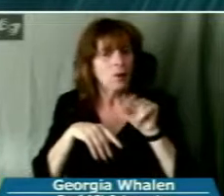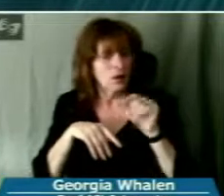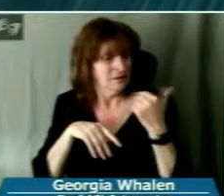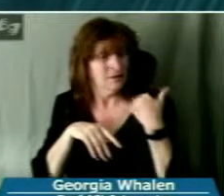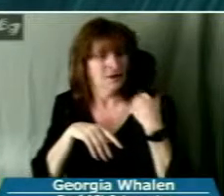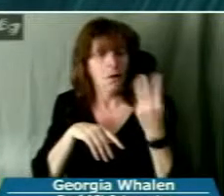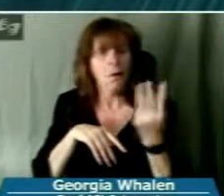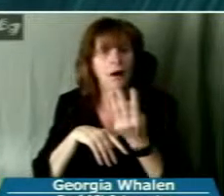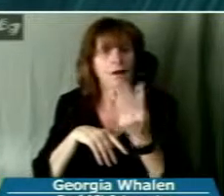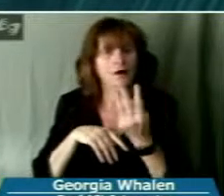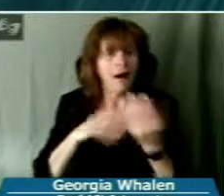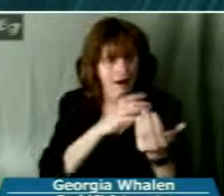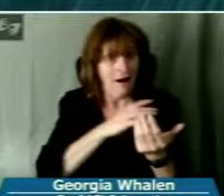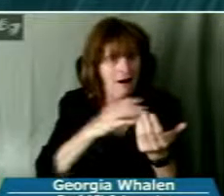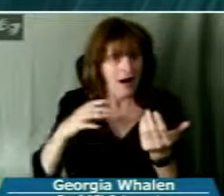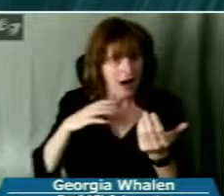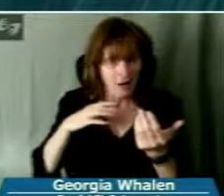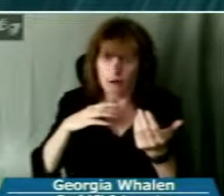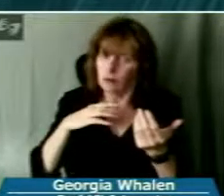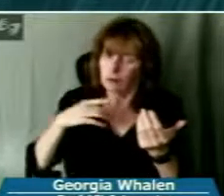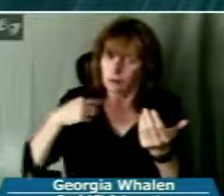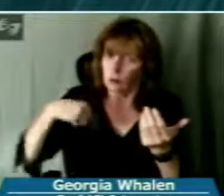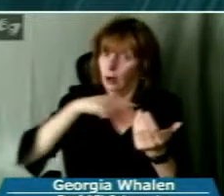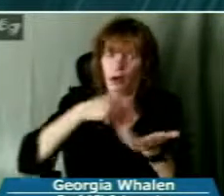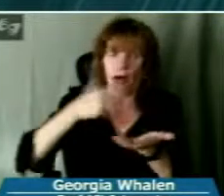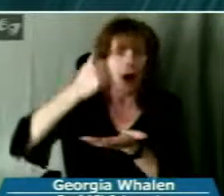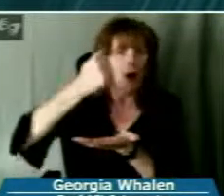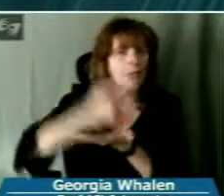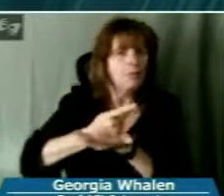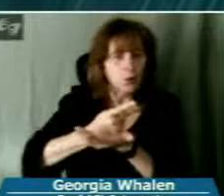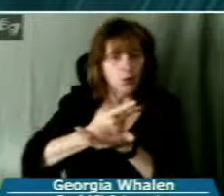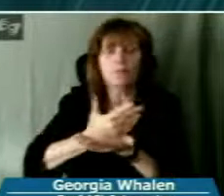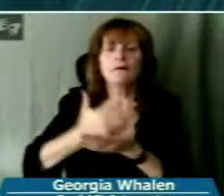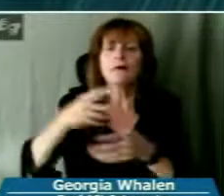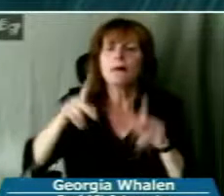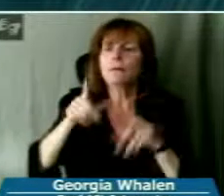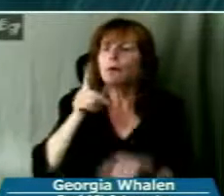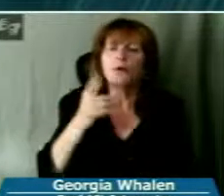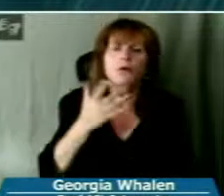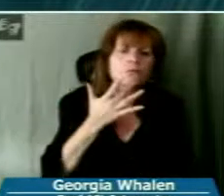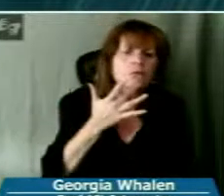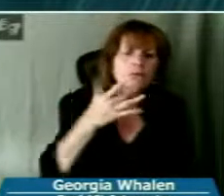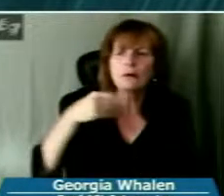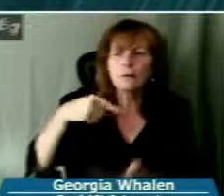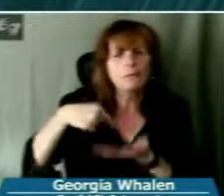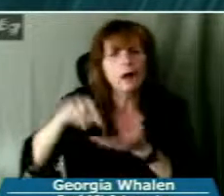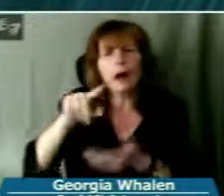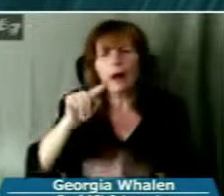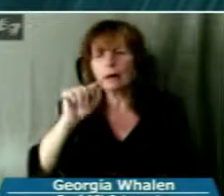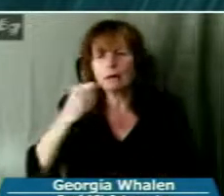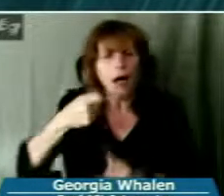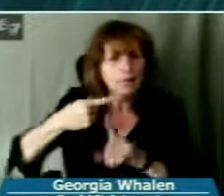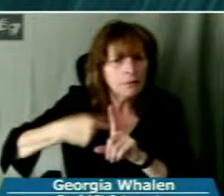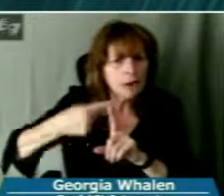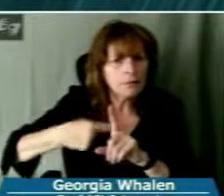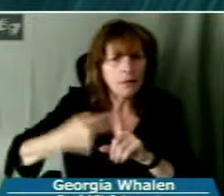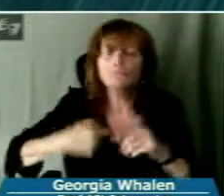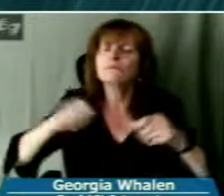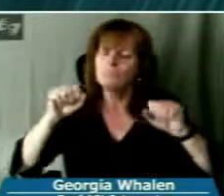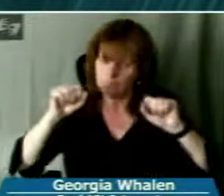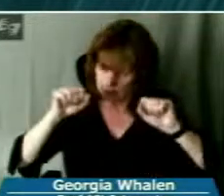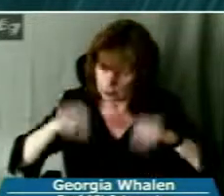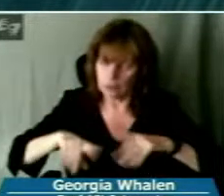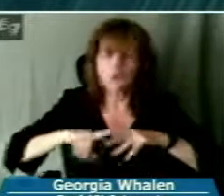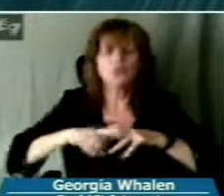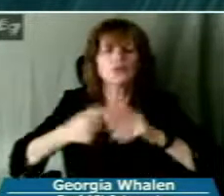pre-authorized payment plan to allow taxpayers wishing to enroll in monthly prepayment authorization payments the ability to do so even if their